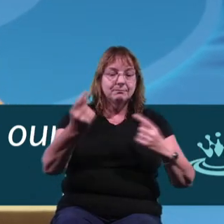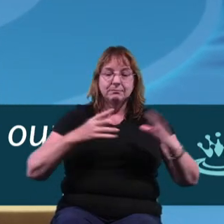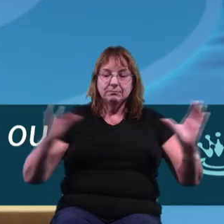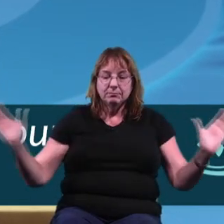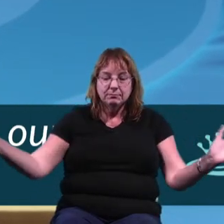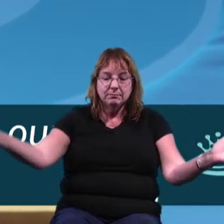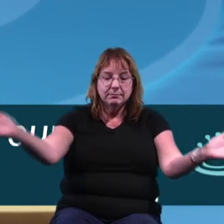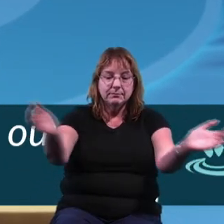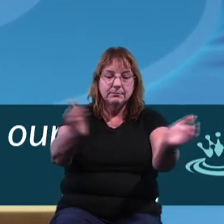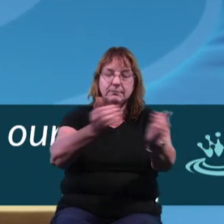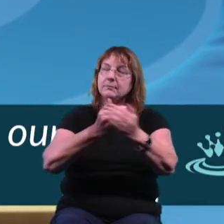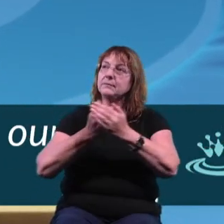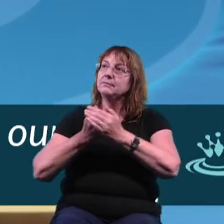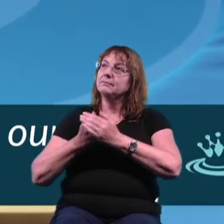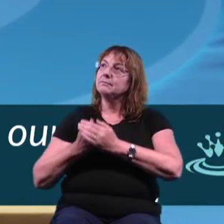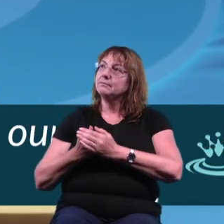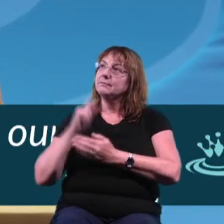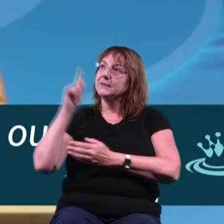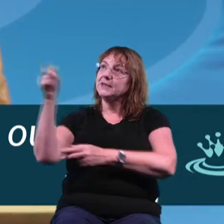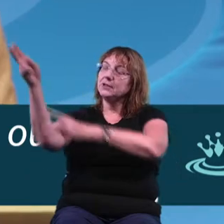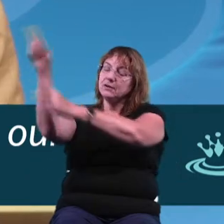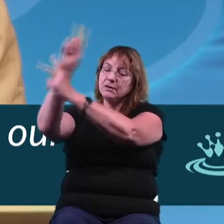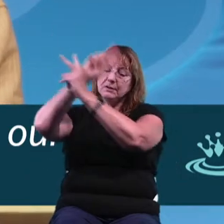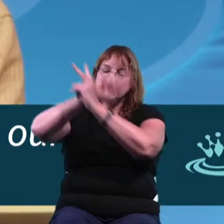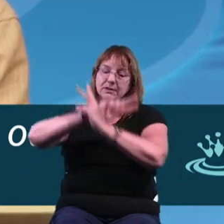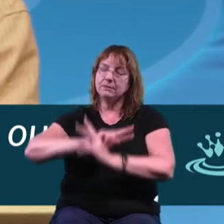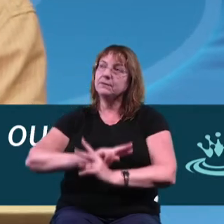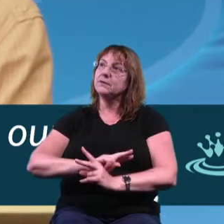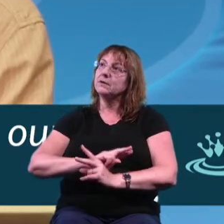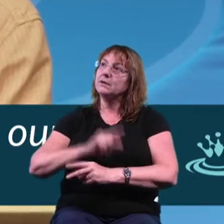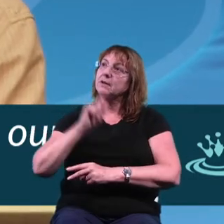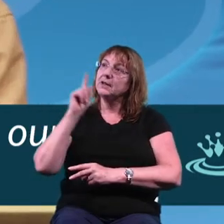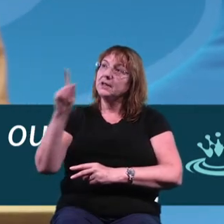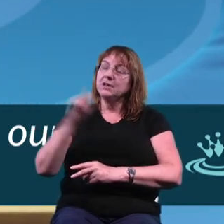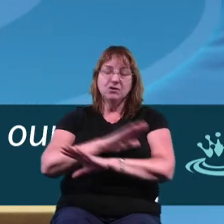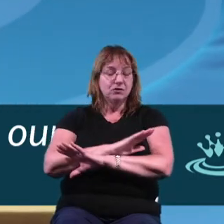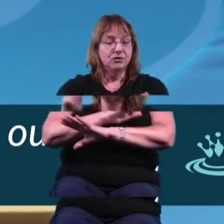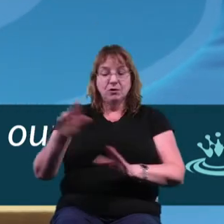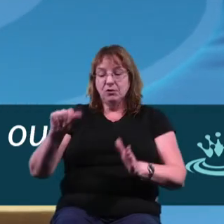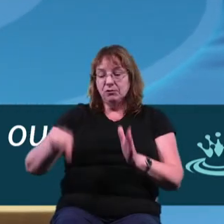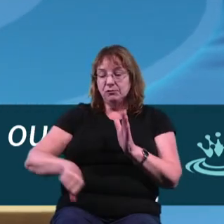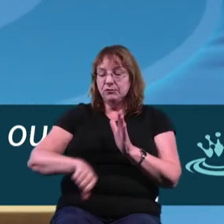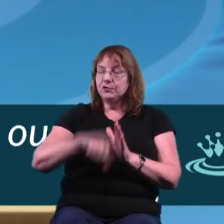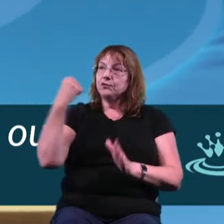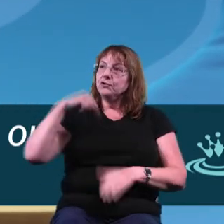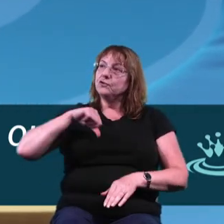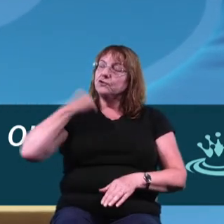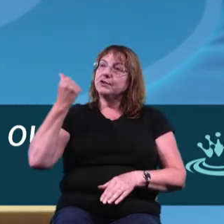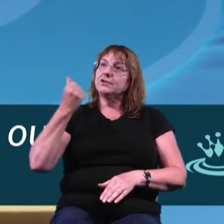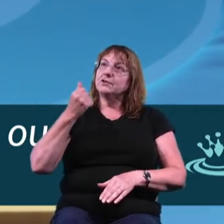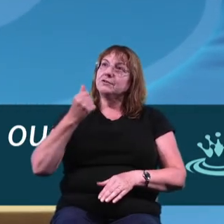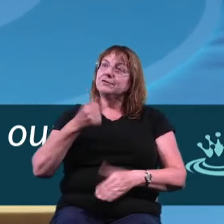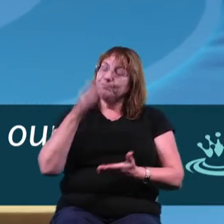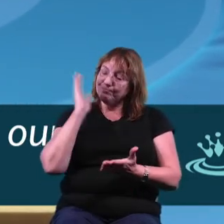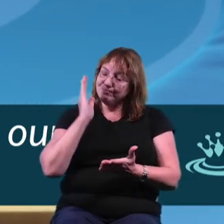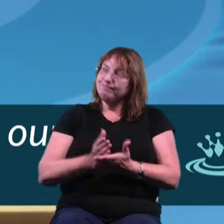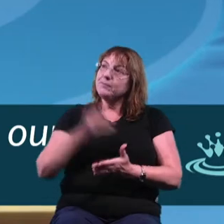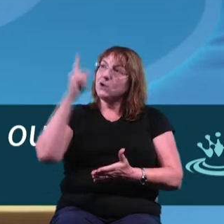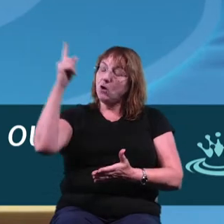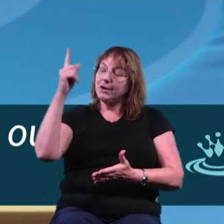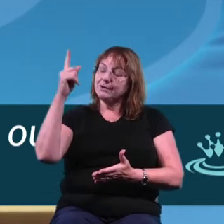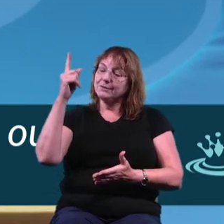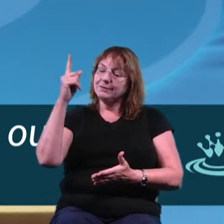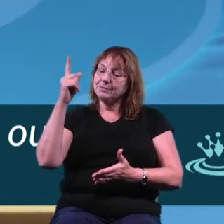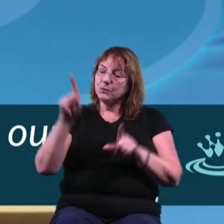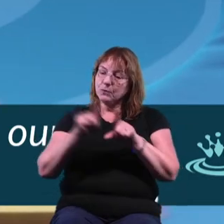Now it's personal. He's not just the God, now he's our God,